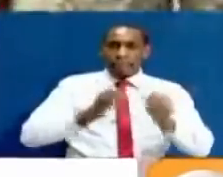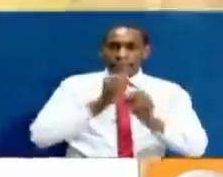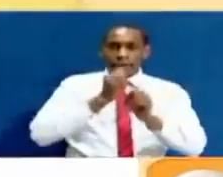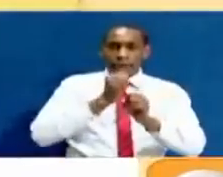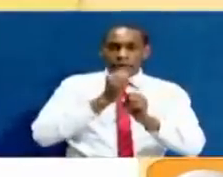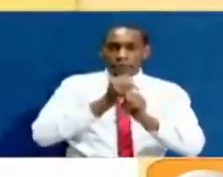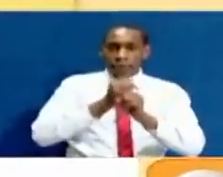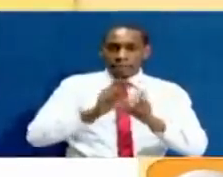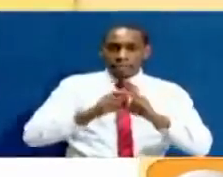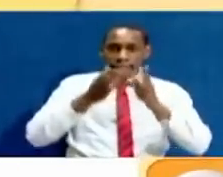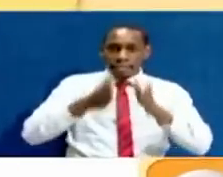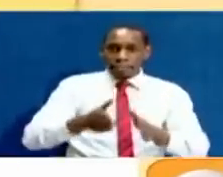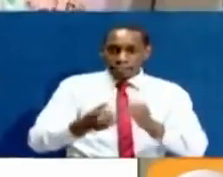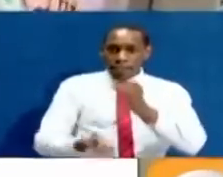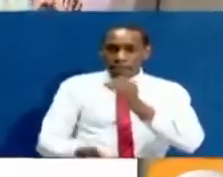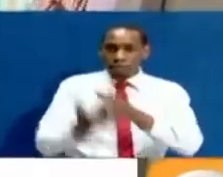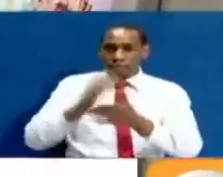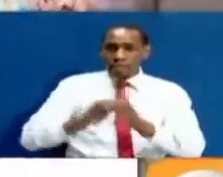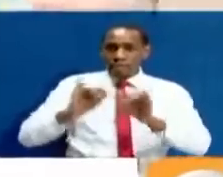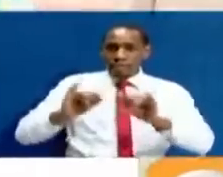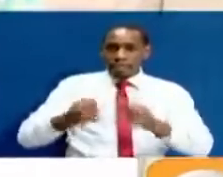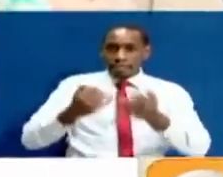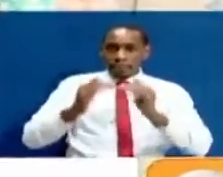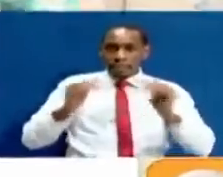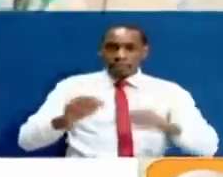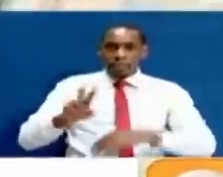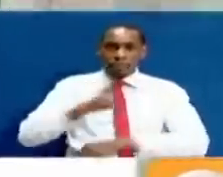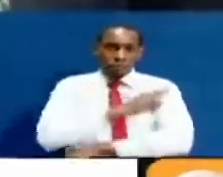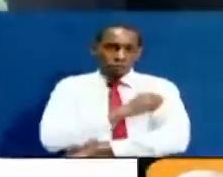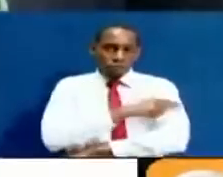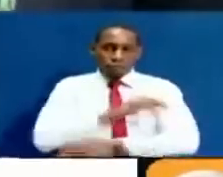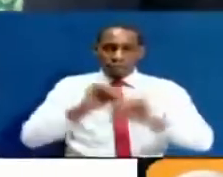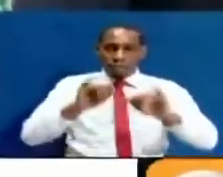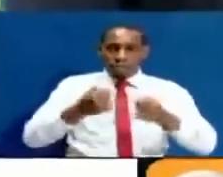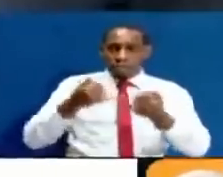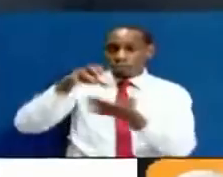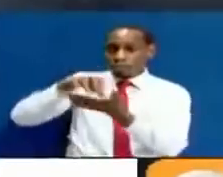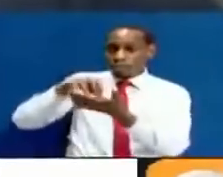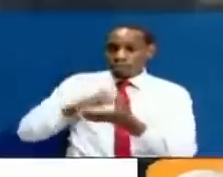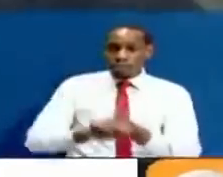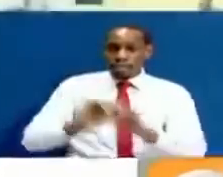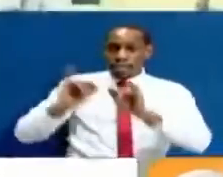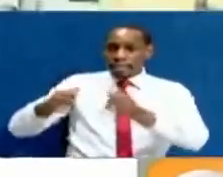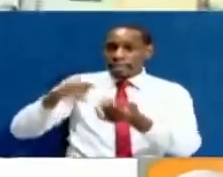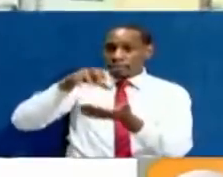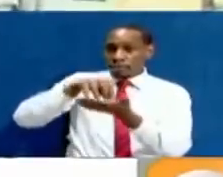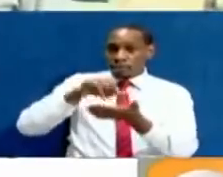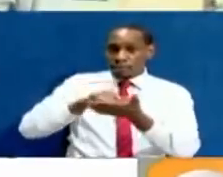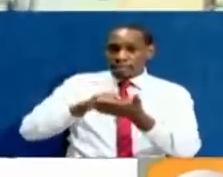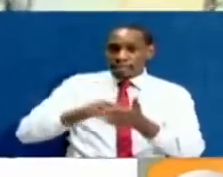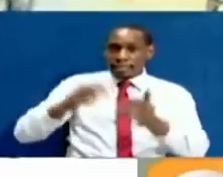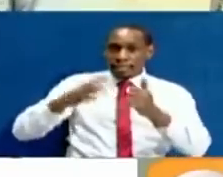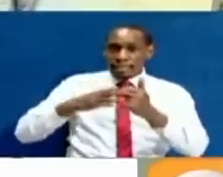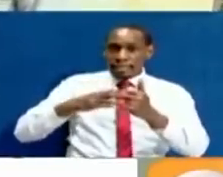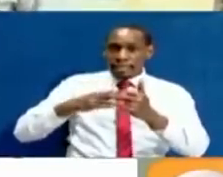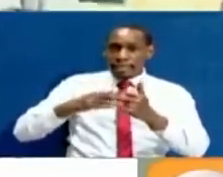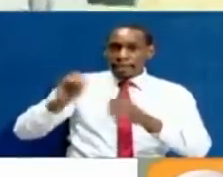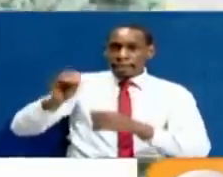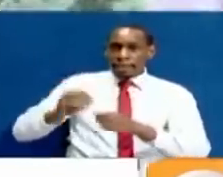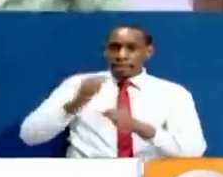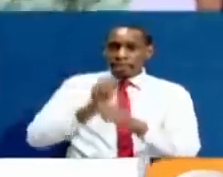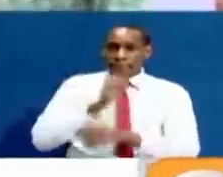Michael Ochieng, officially opened a new level 2 hospital at the ultra-modern terminus. The new terminus, which is 90%